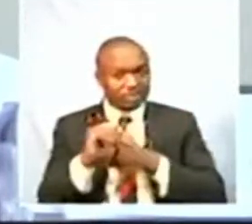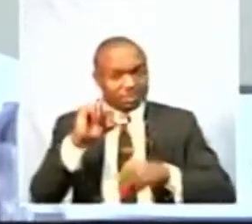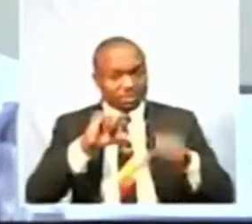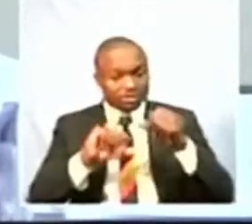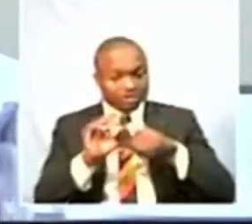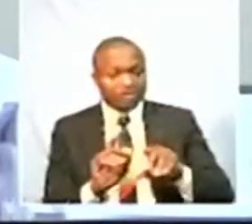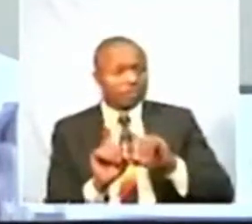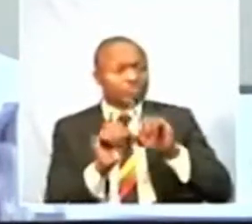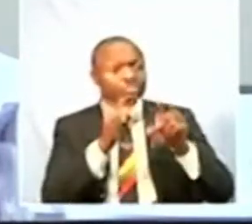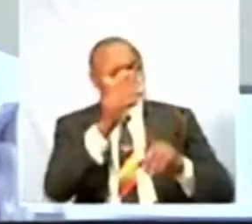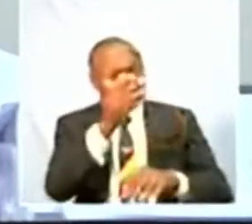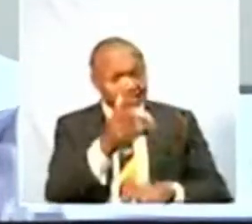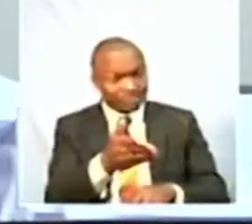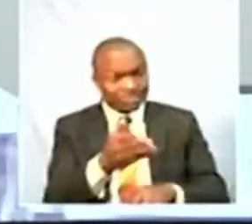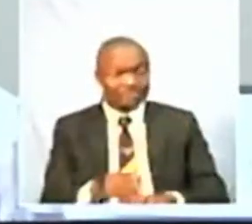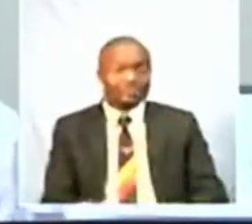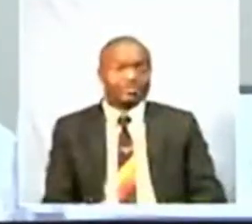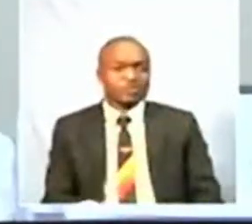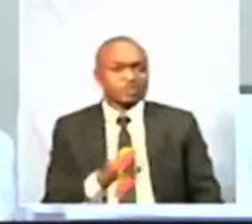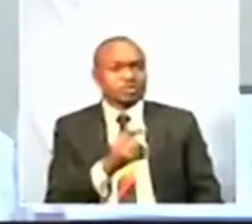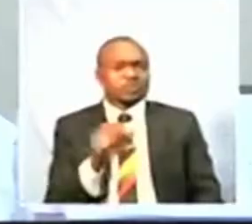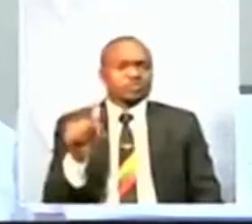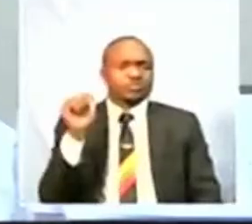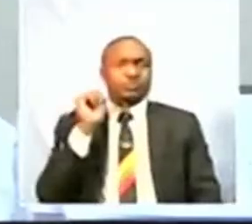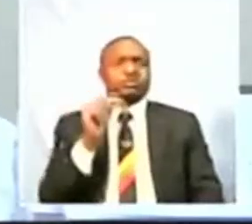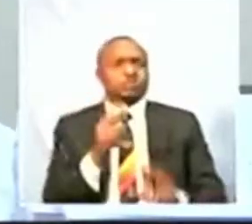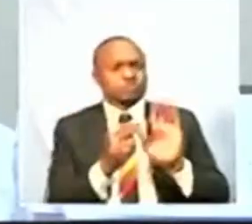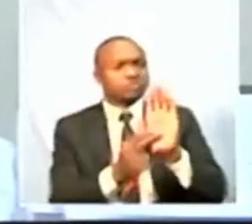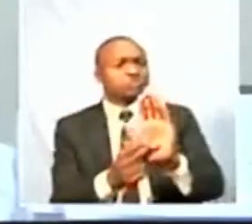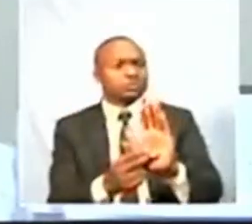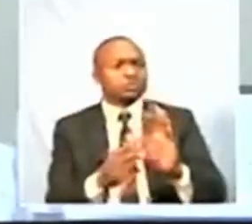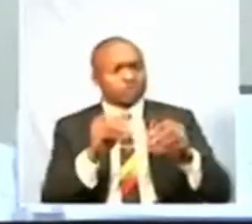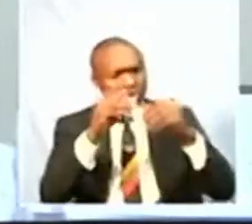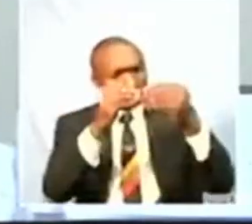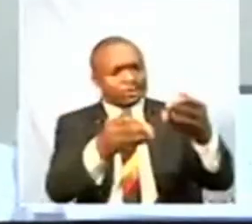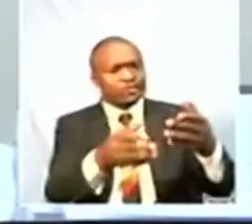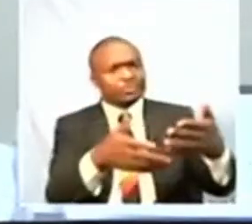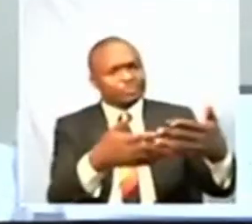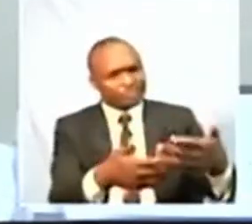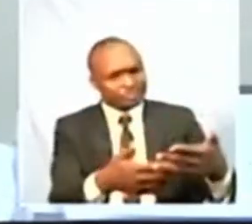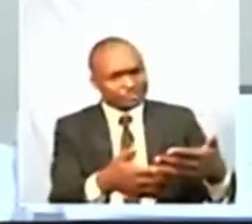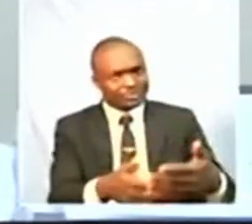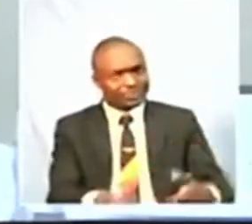there, you refused to show them, to give them documents.